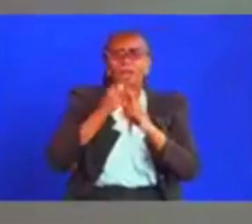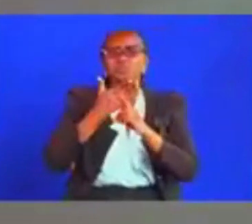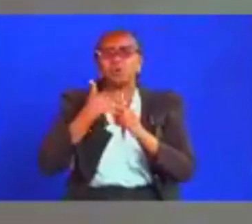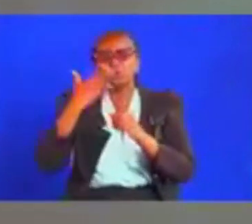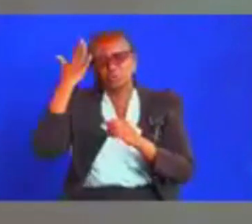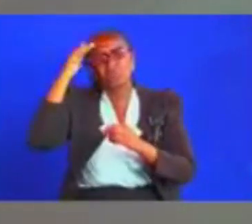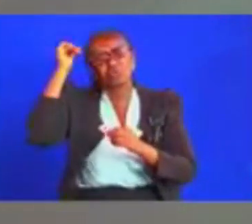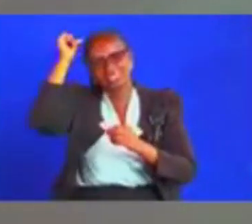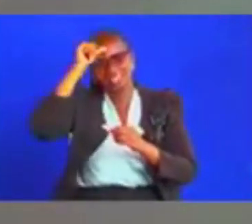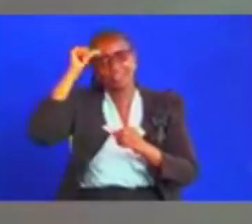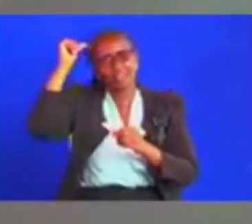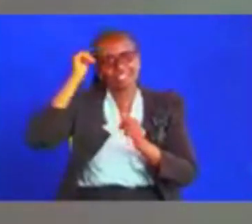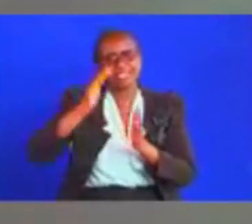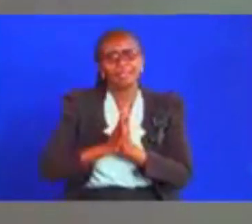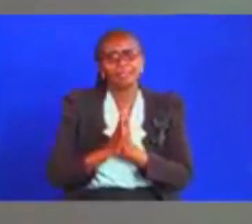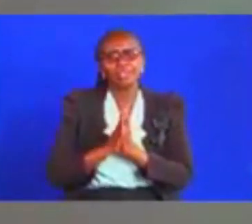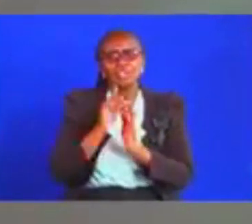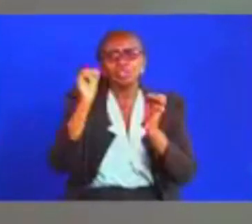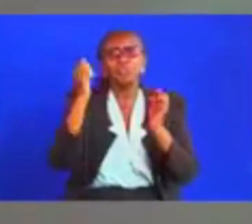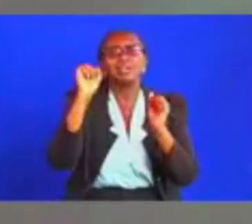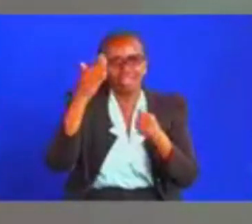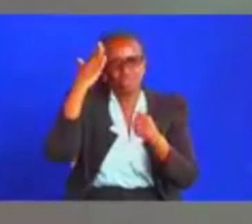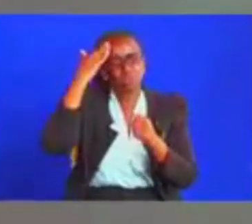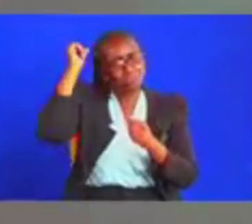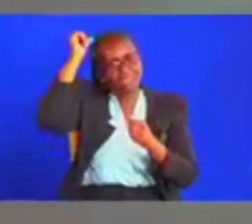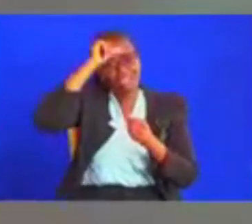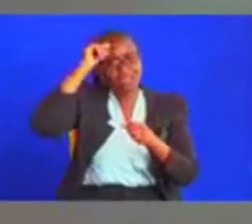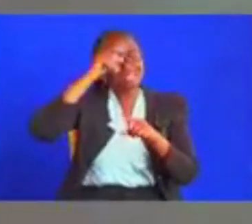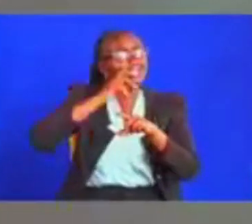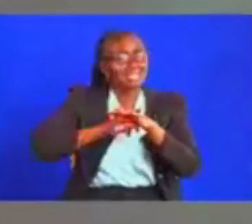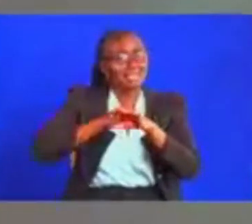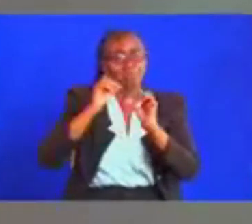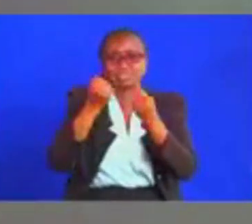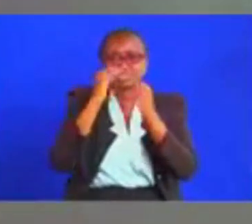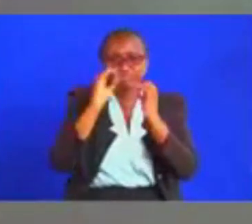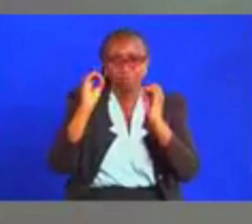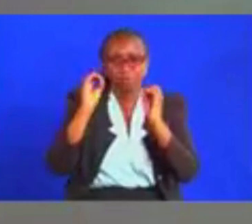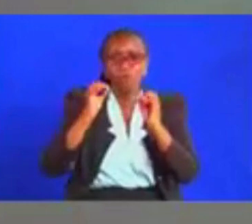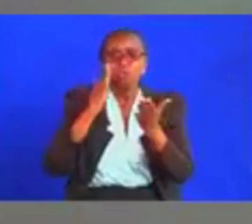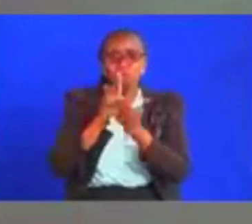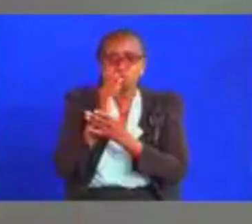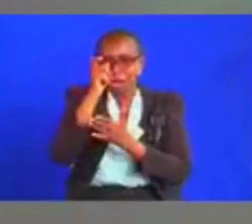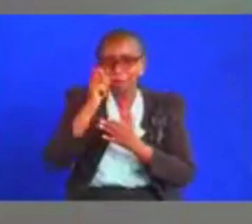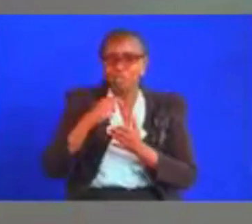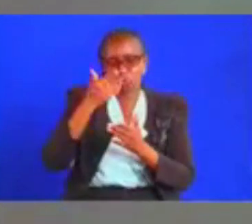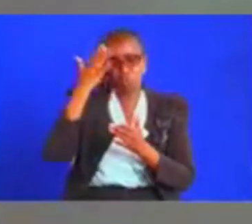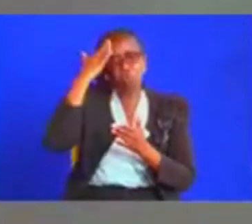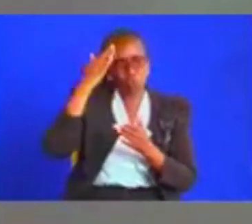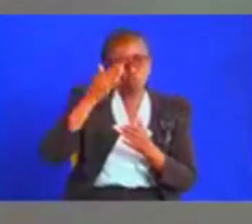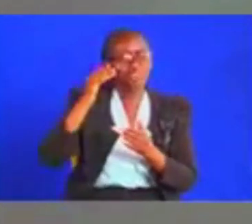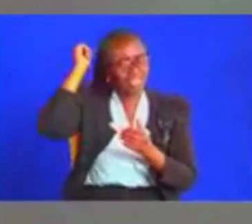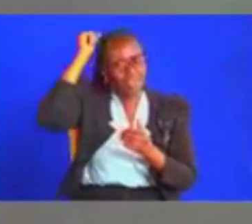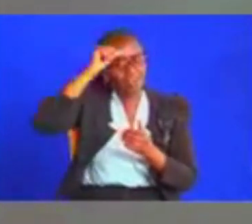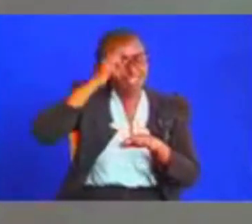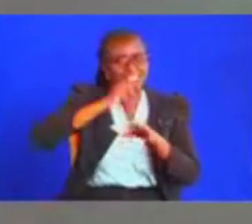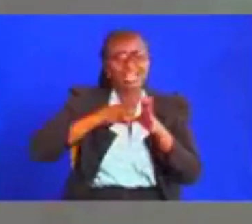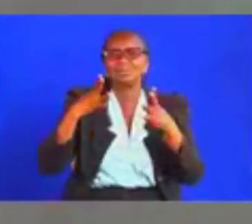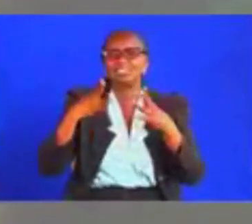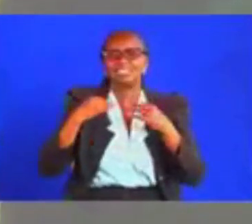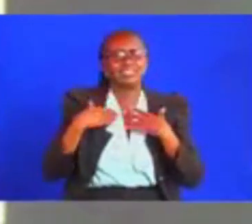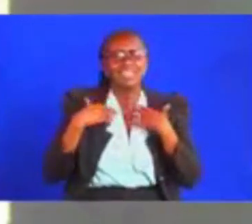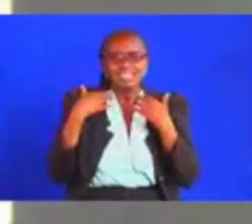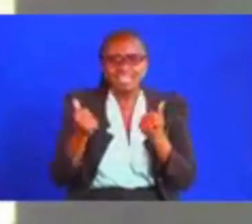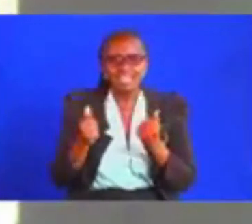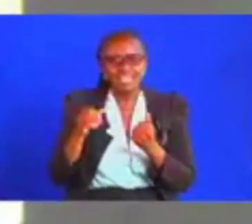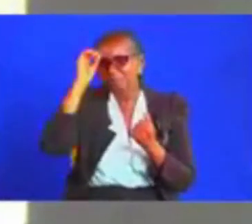anointed. You can know the anointed even when you are not saved, through the lens of one who has known the anointed, by receiving healings,